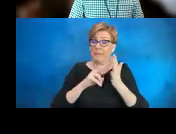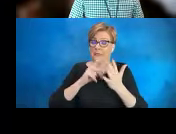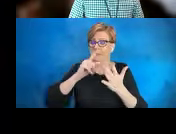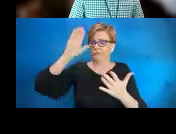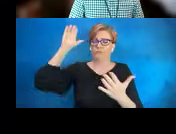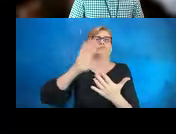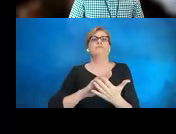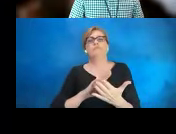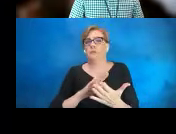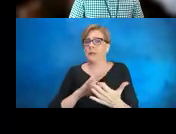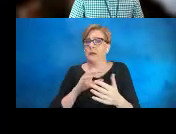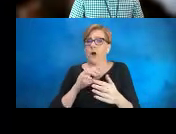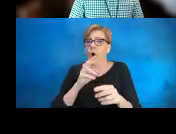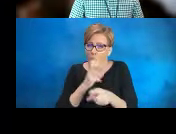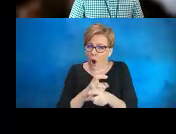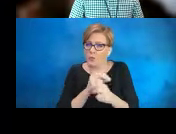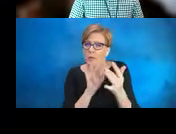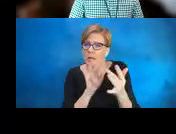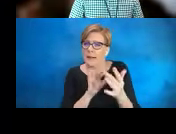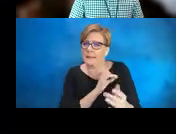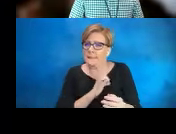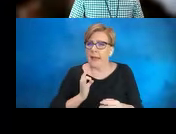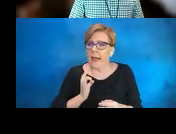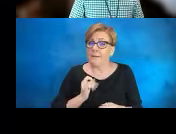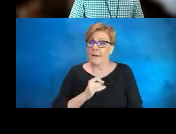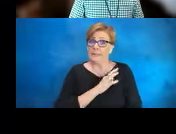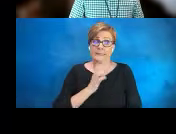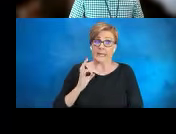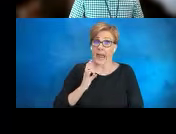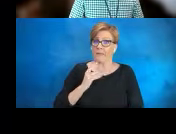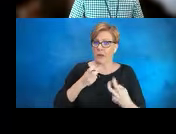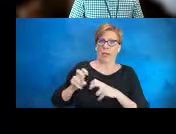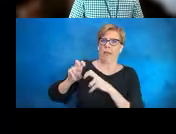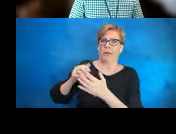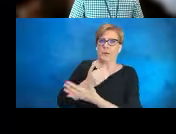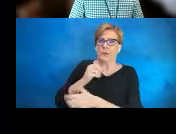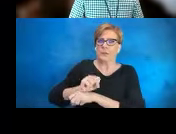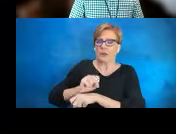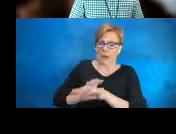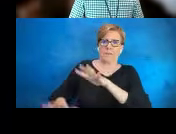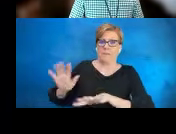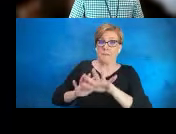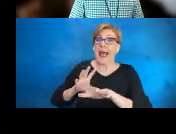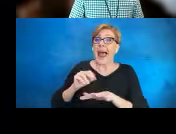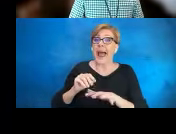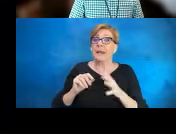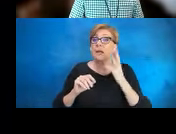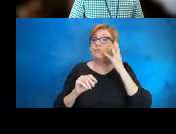to staff. Staff were doing jobs that they were not used to doing, and some of those most seasoned staff were no longer